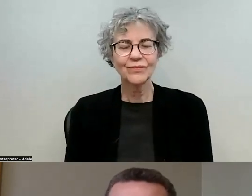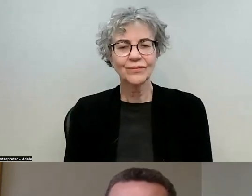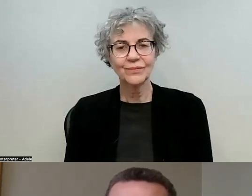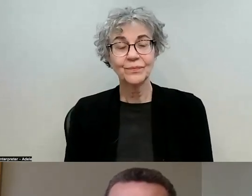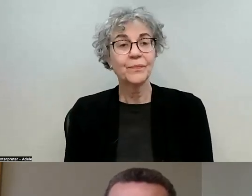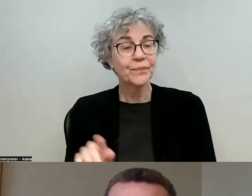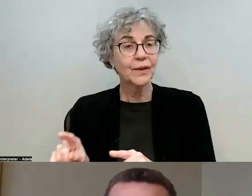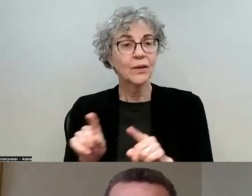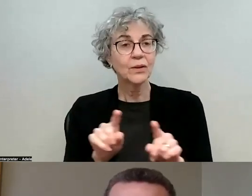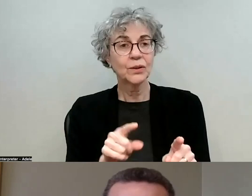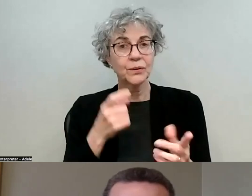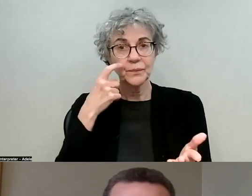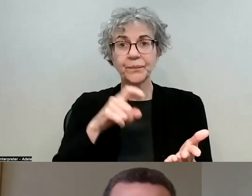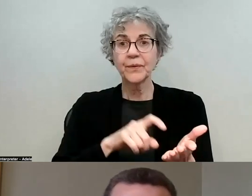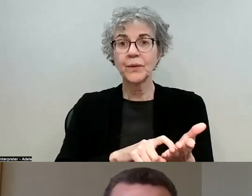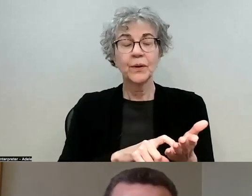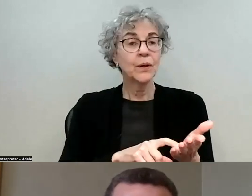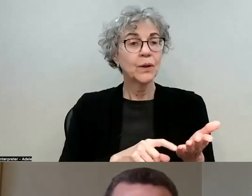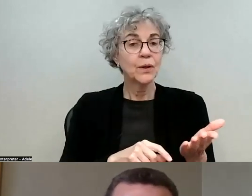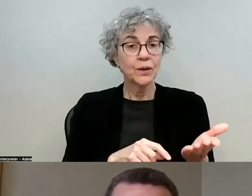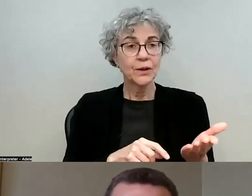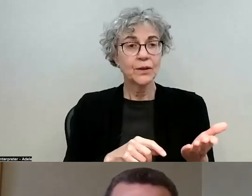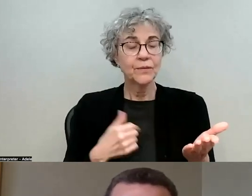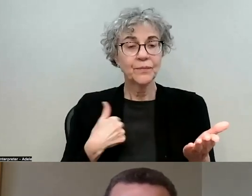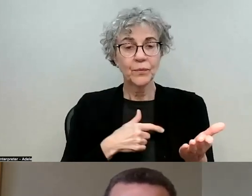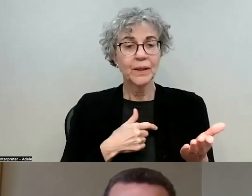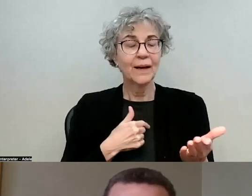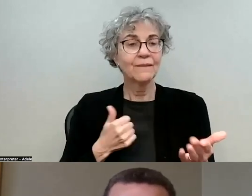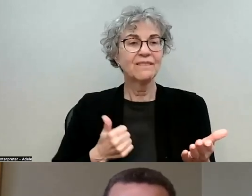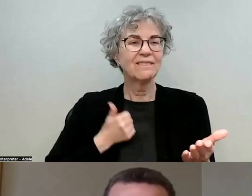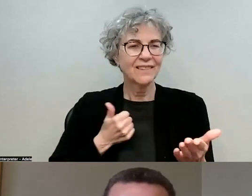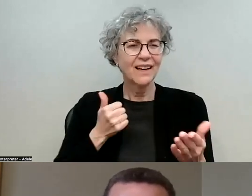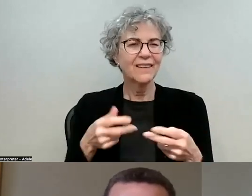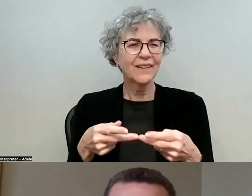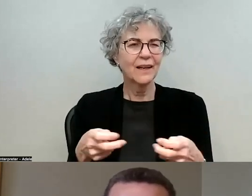And also note that we do have live captioning